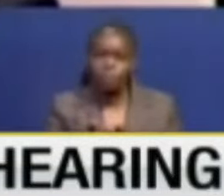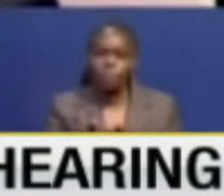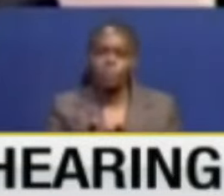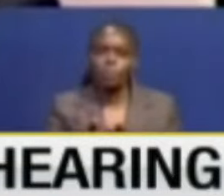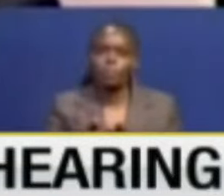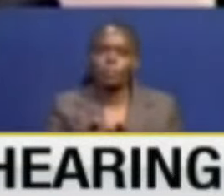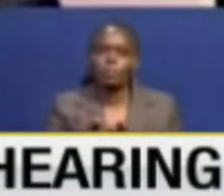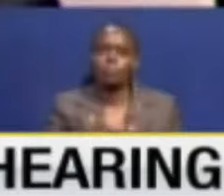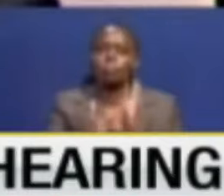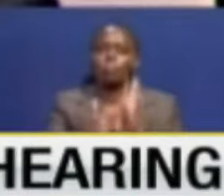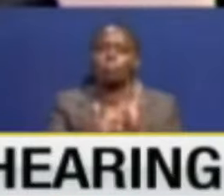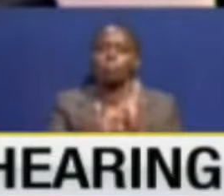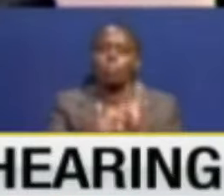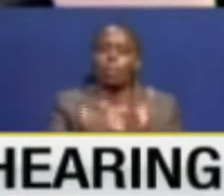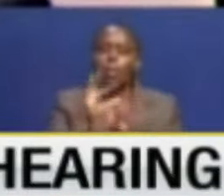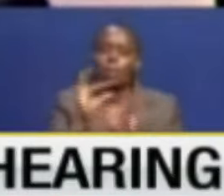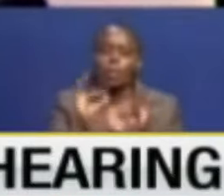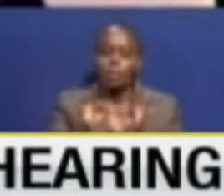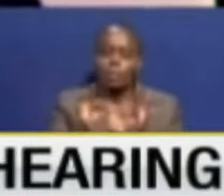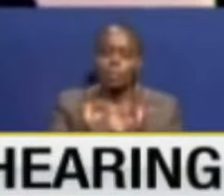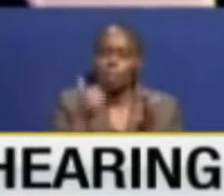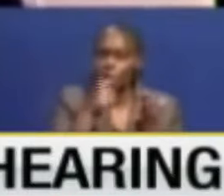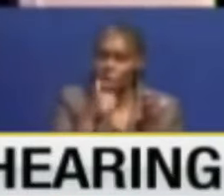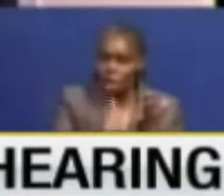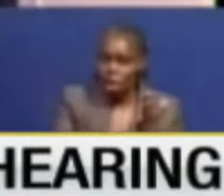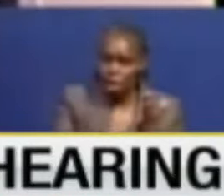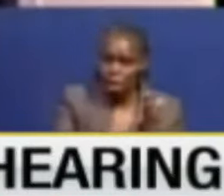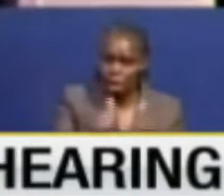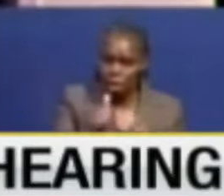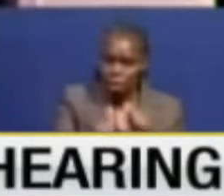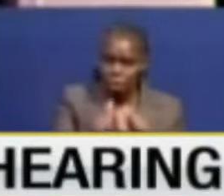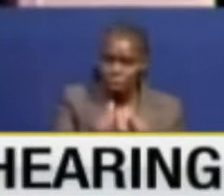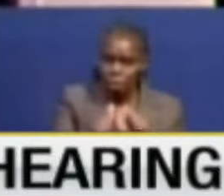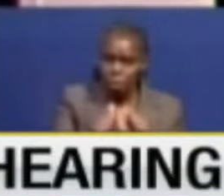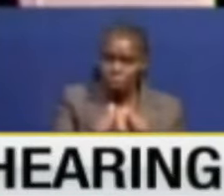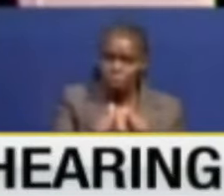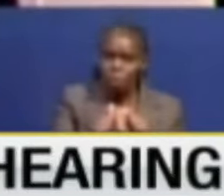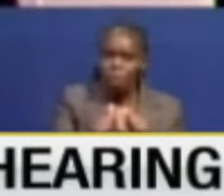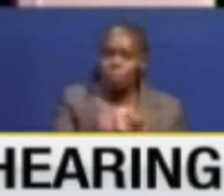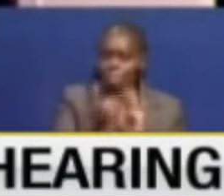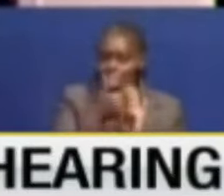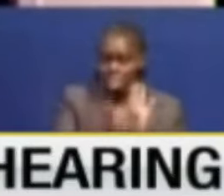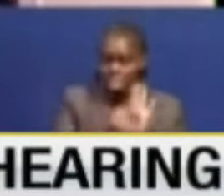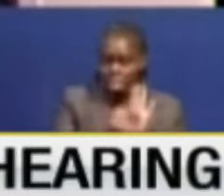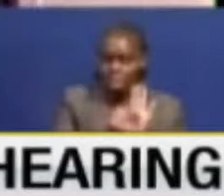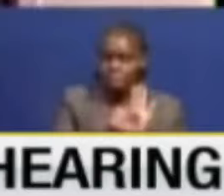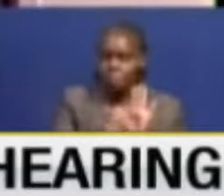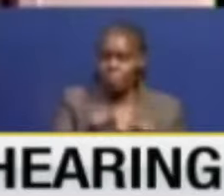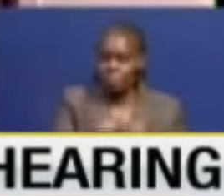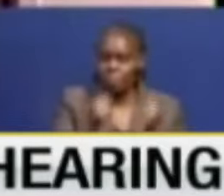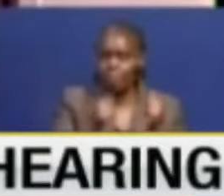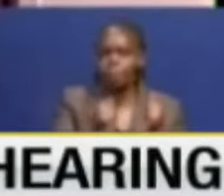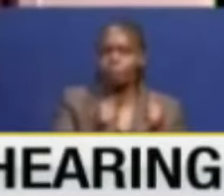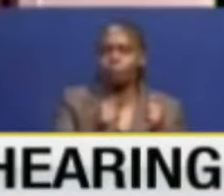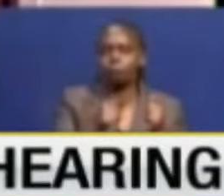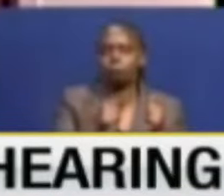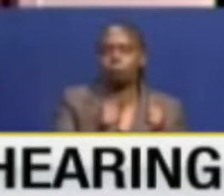that has cited those particular letters that that we claim to be an illegality and a